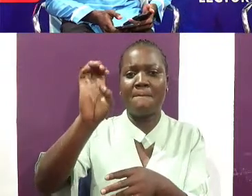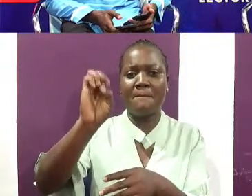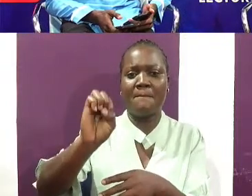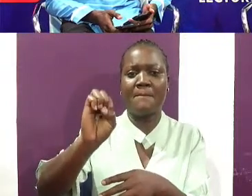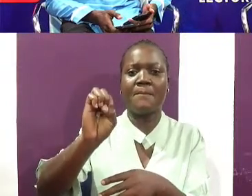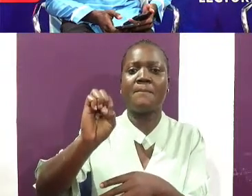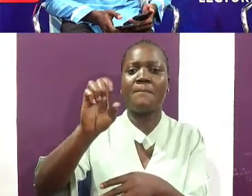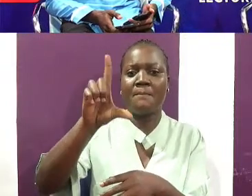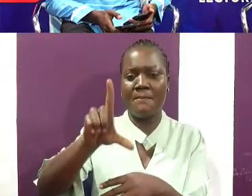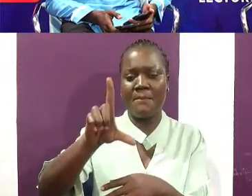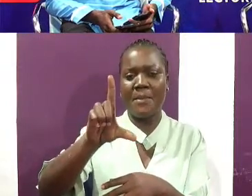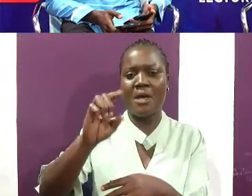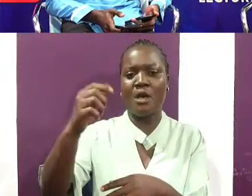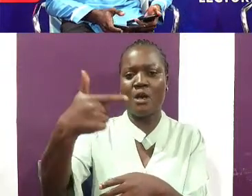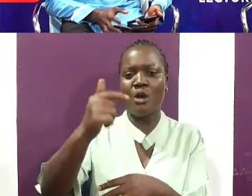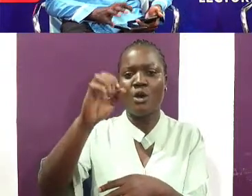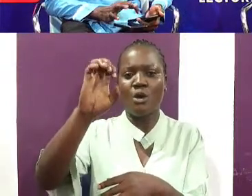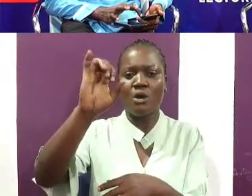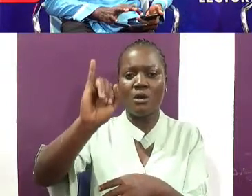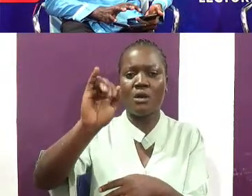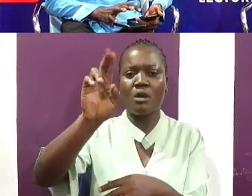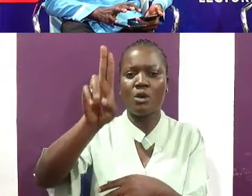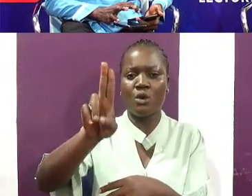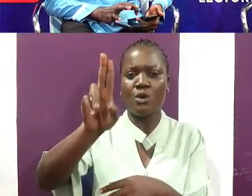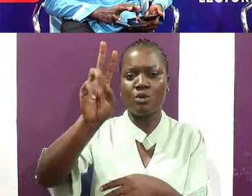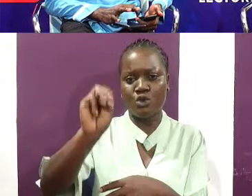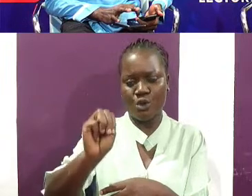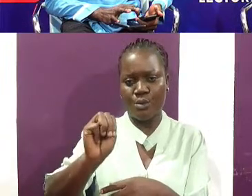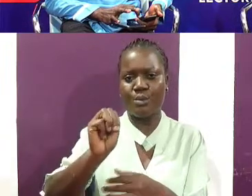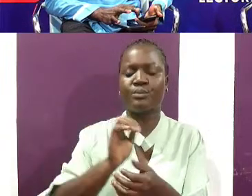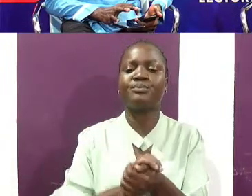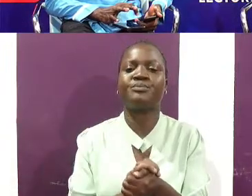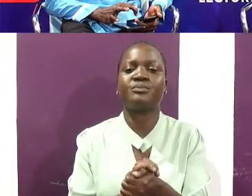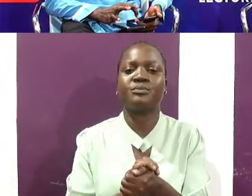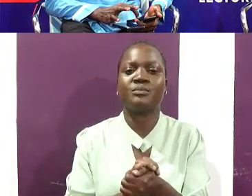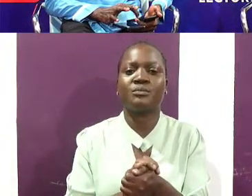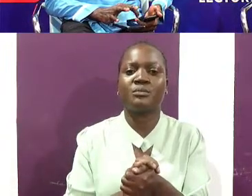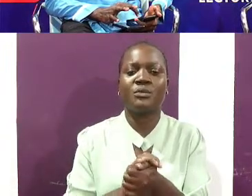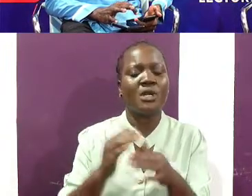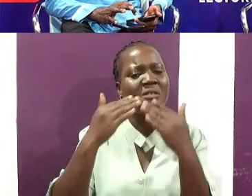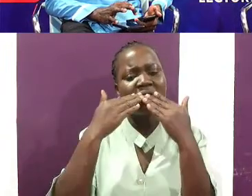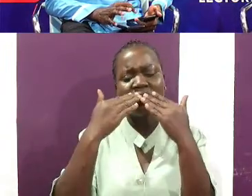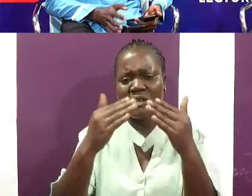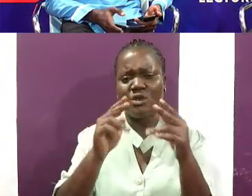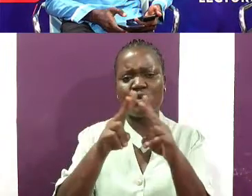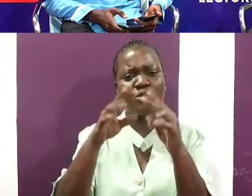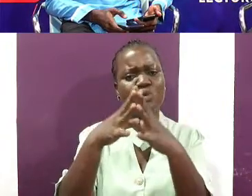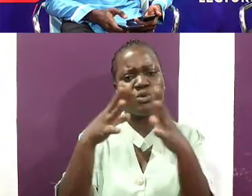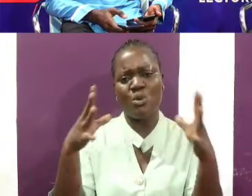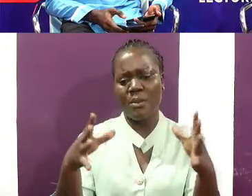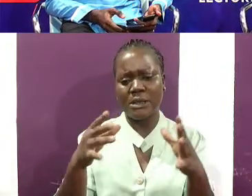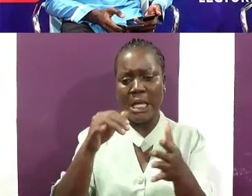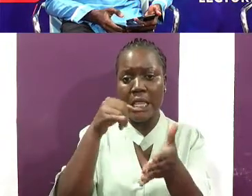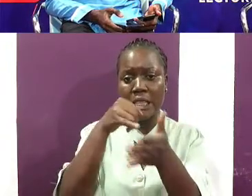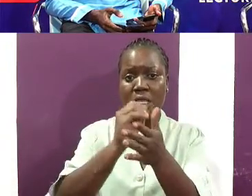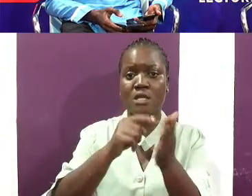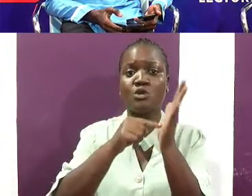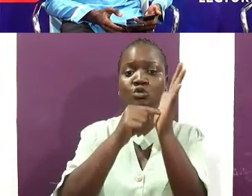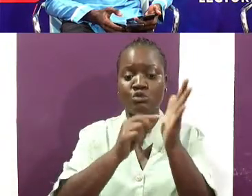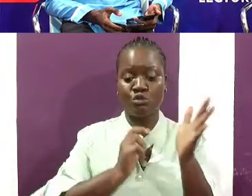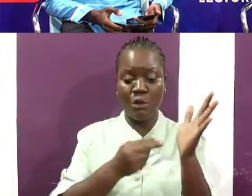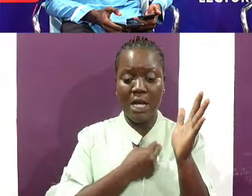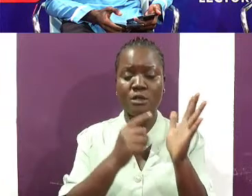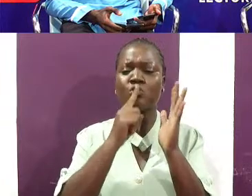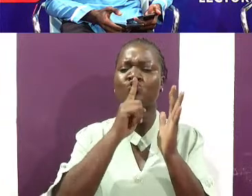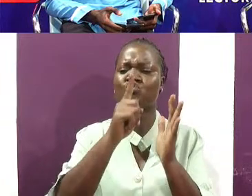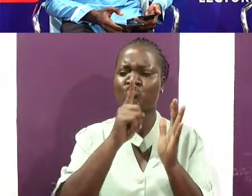na omotimi abo ni nyina no onyakopon inshira omo we echire say ampa the mission no ye nyina ana ye de ye ye ana me